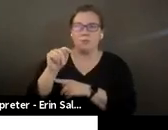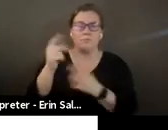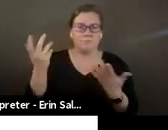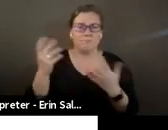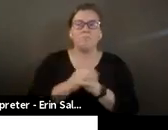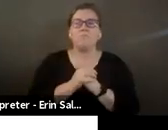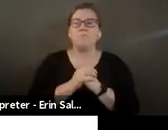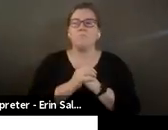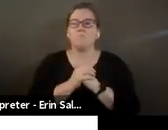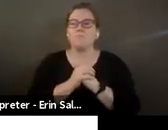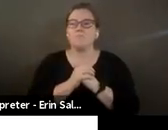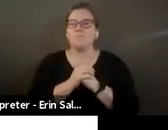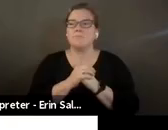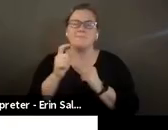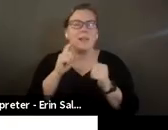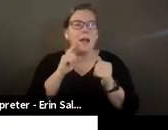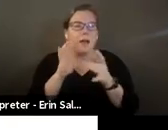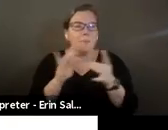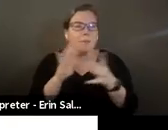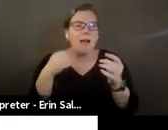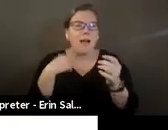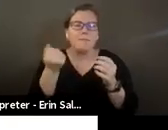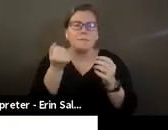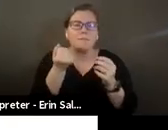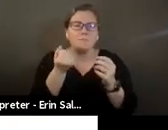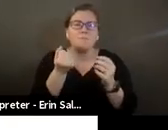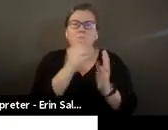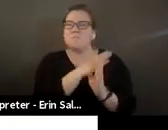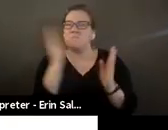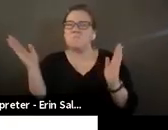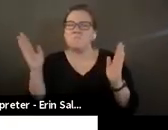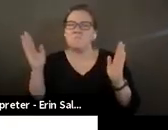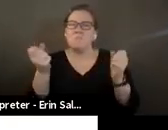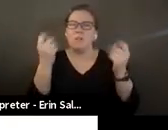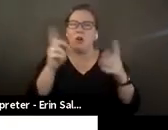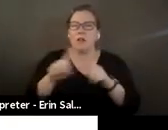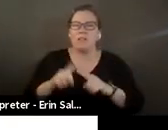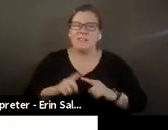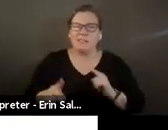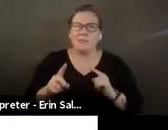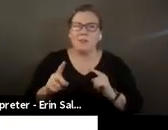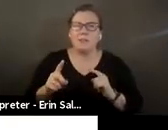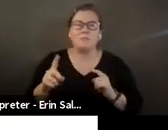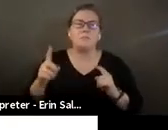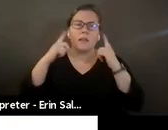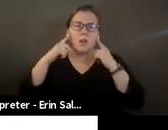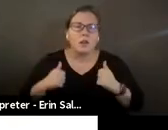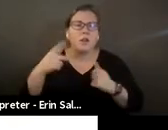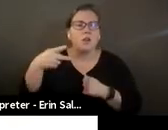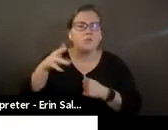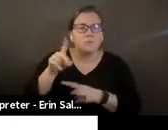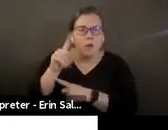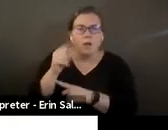Okay, and as I mentioned, we do have a range of products, hearing and speech products. We have